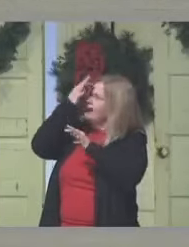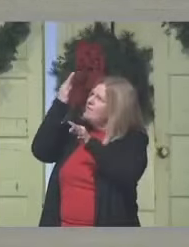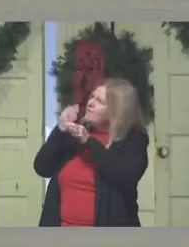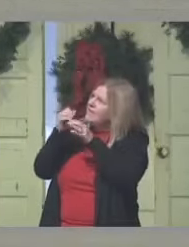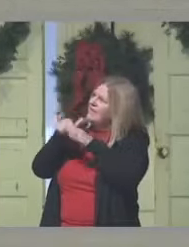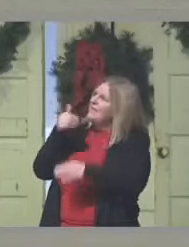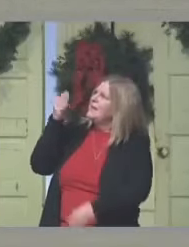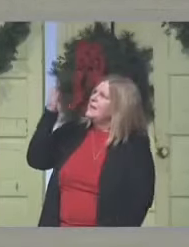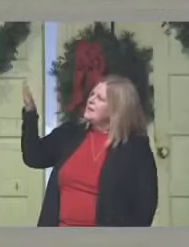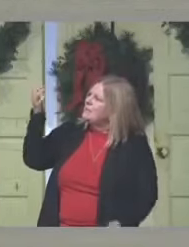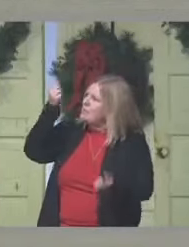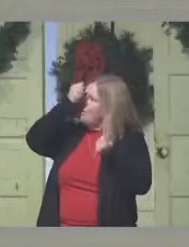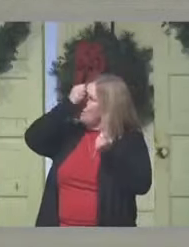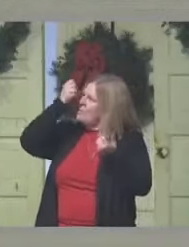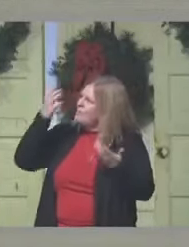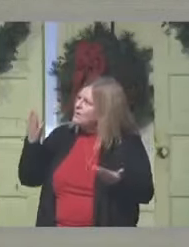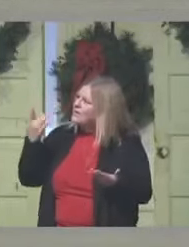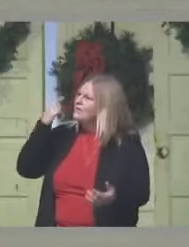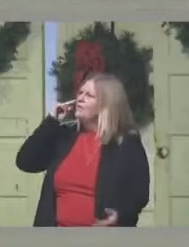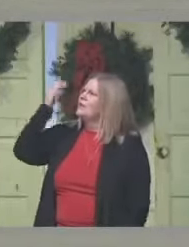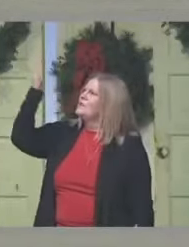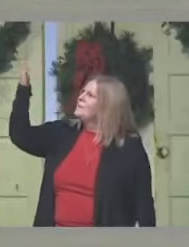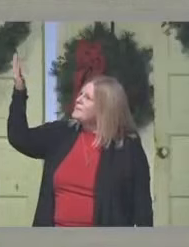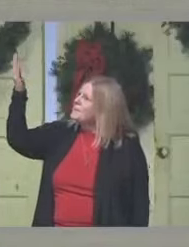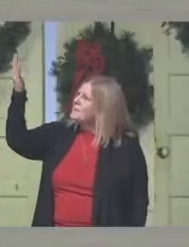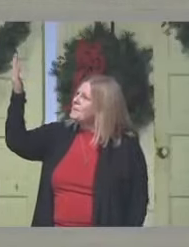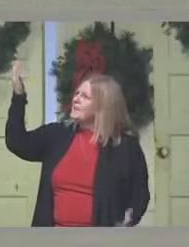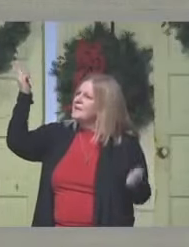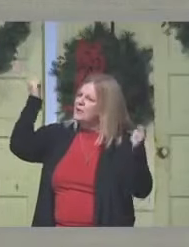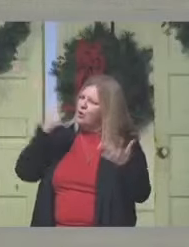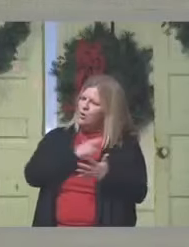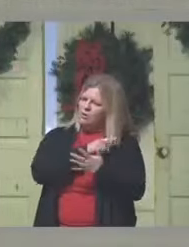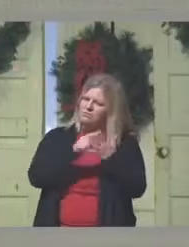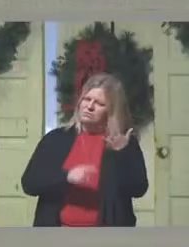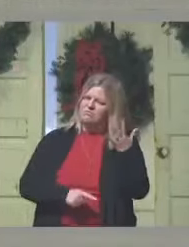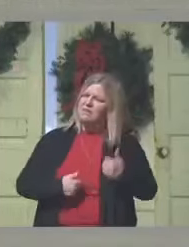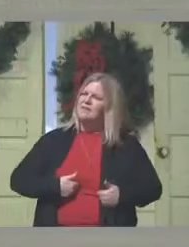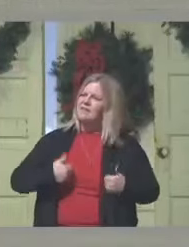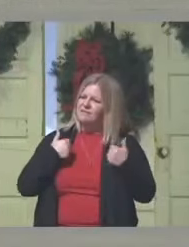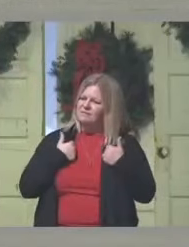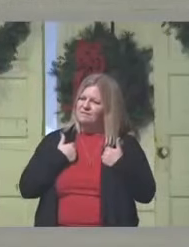him and obedience to him in the all things of life.